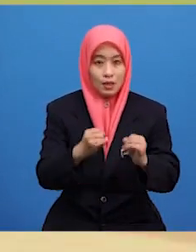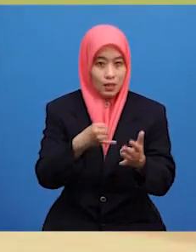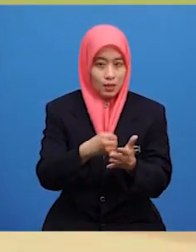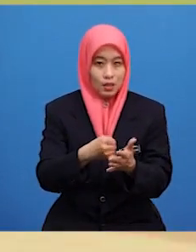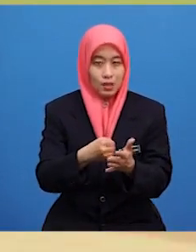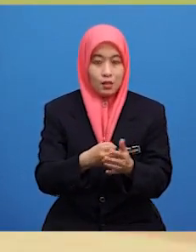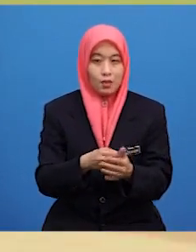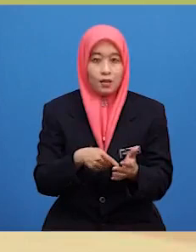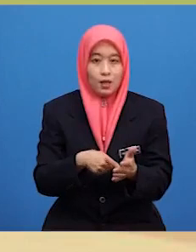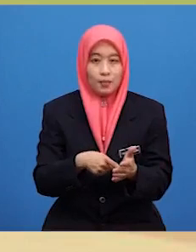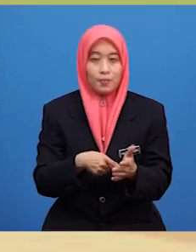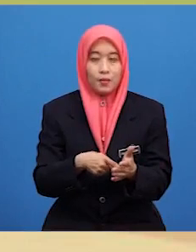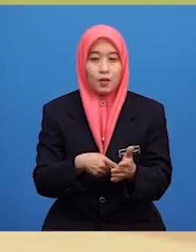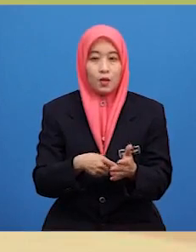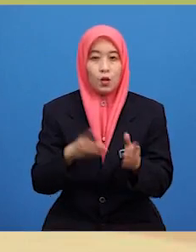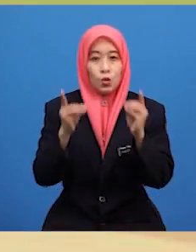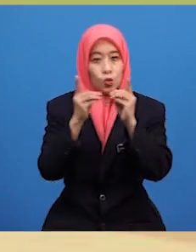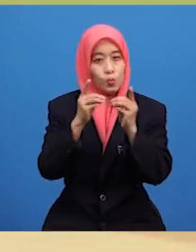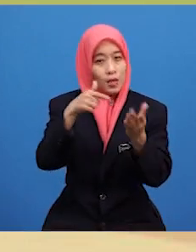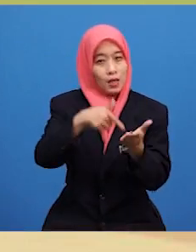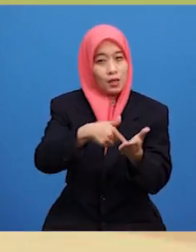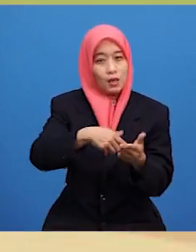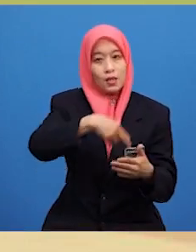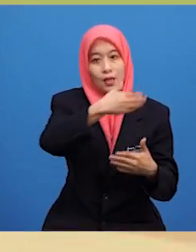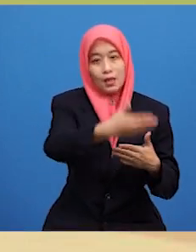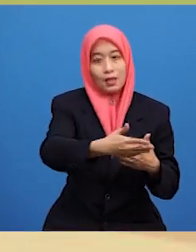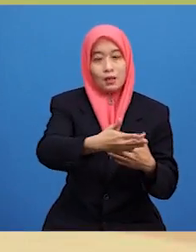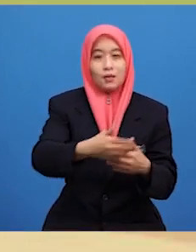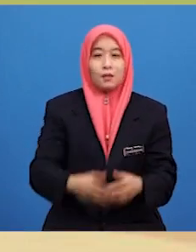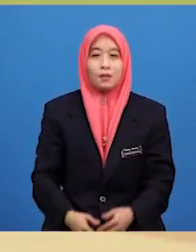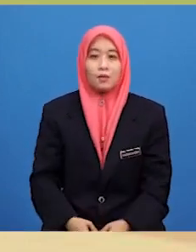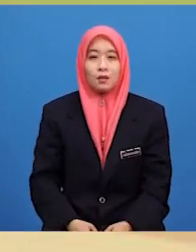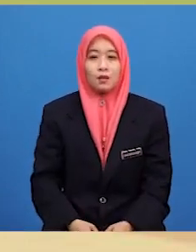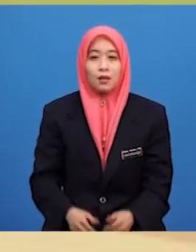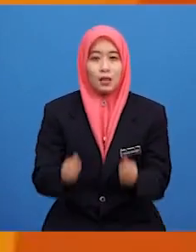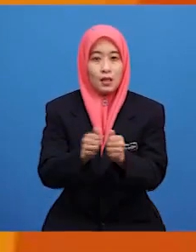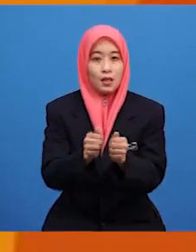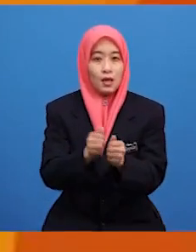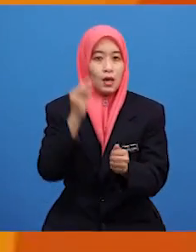time, this is us signing off. Miss Eliza Alexander